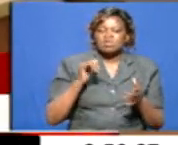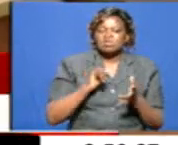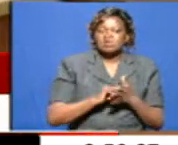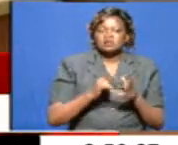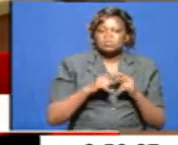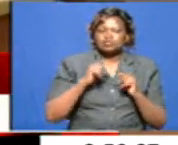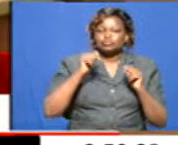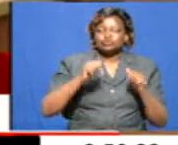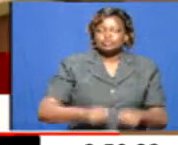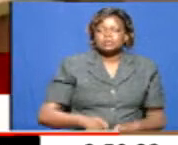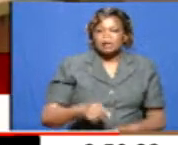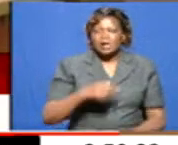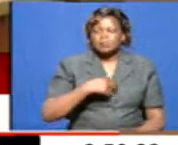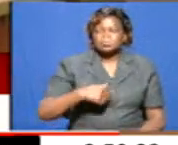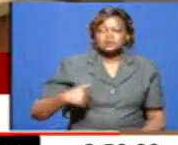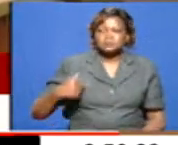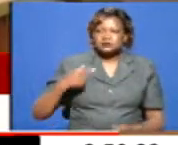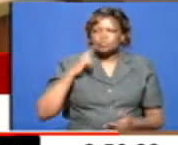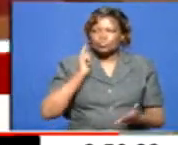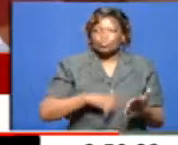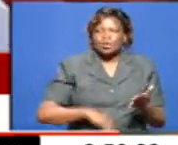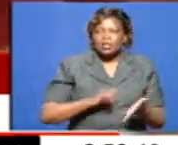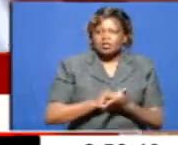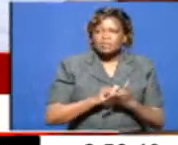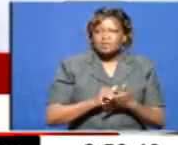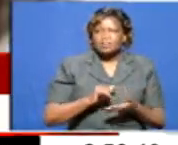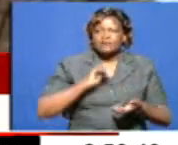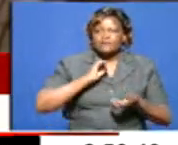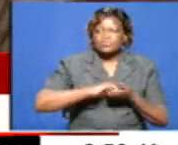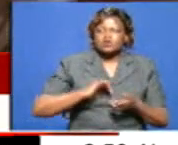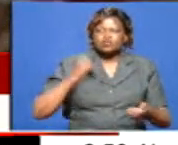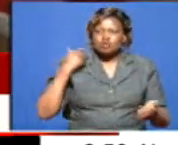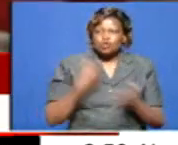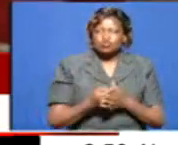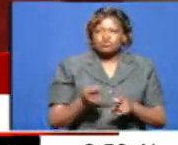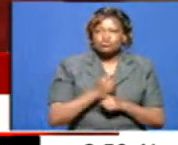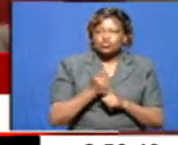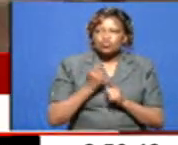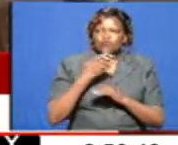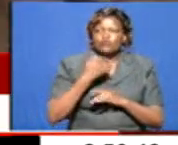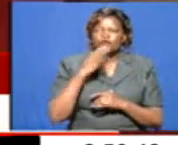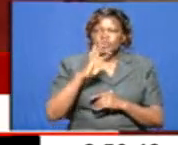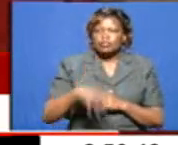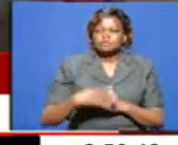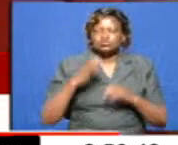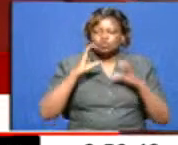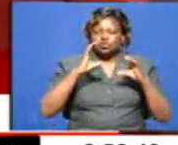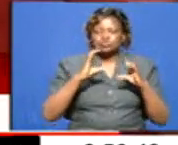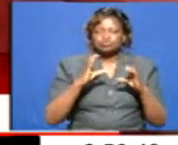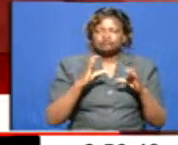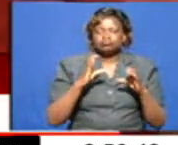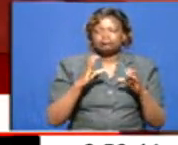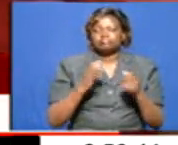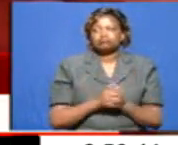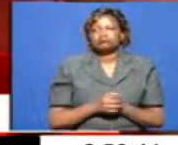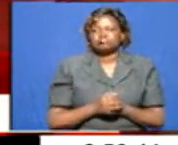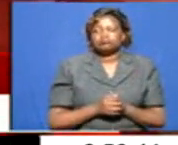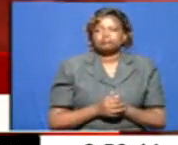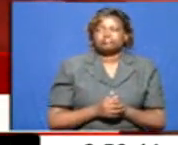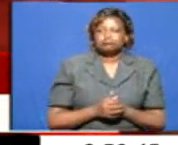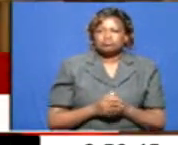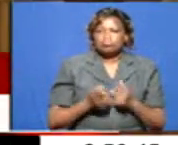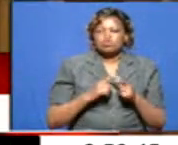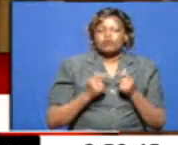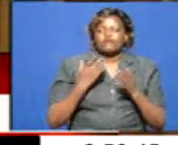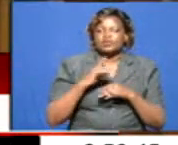Special Education. He said the federation has so far trained over 4,000 coaches at the CAF D license level and over